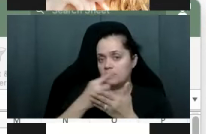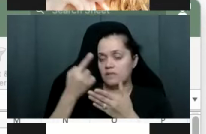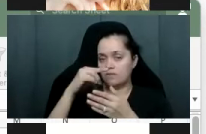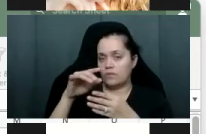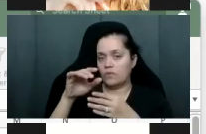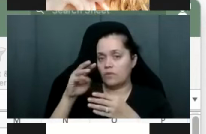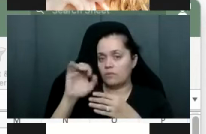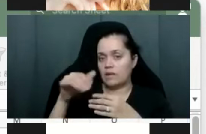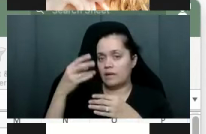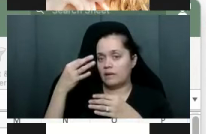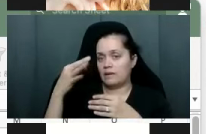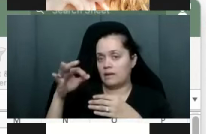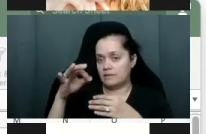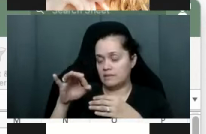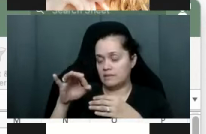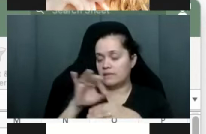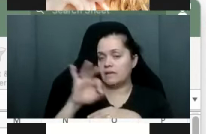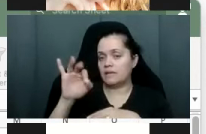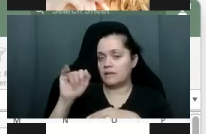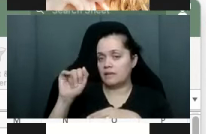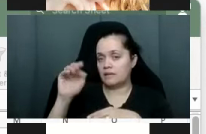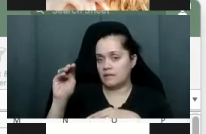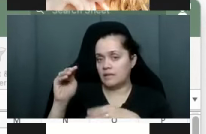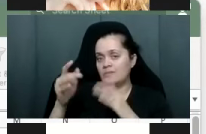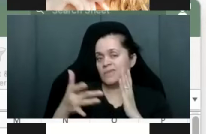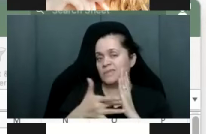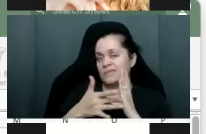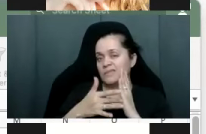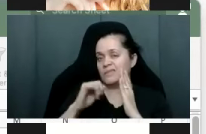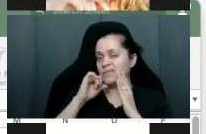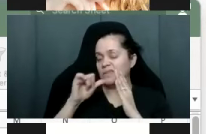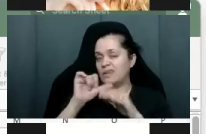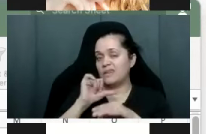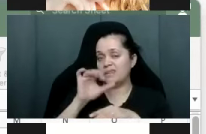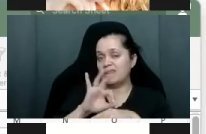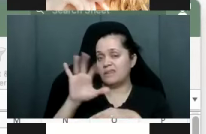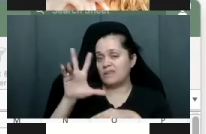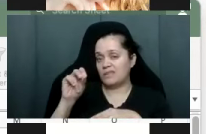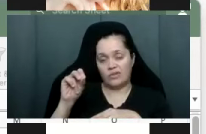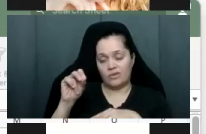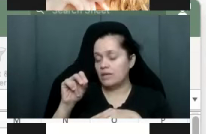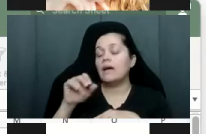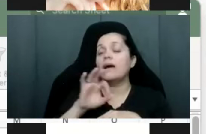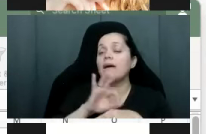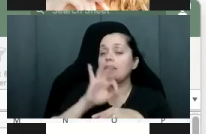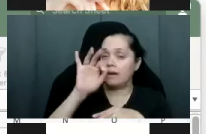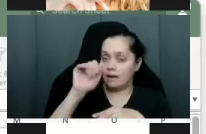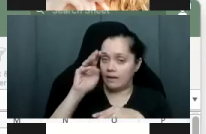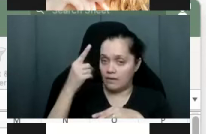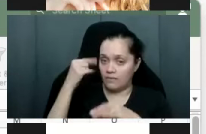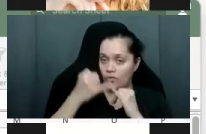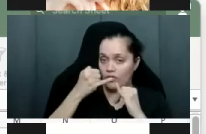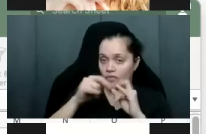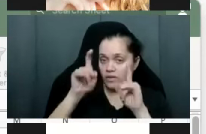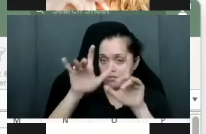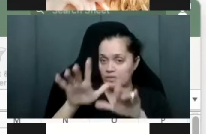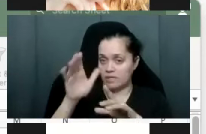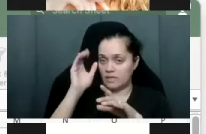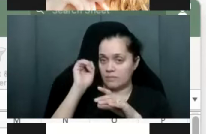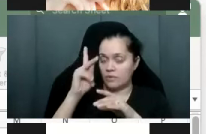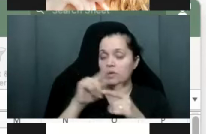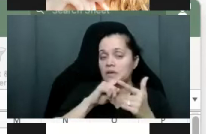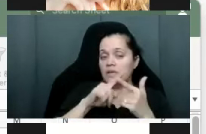9 a.m. Technically not 9:30, but actually 9 a.m. for the final exam. And we'll